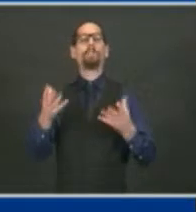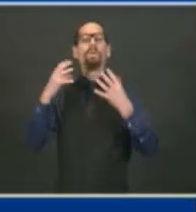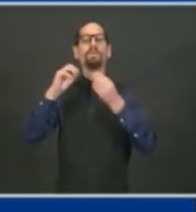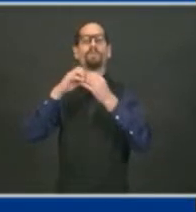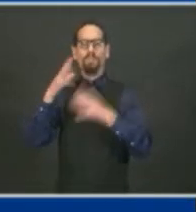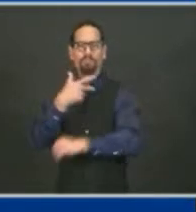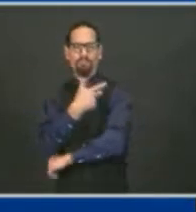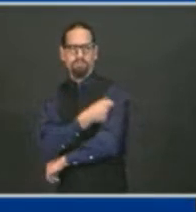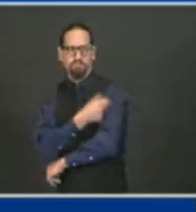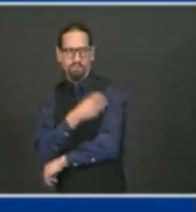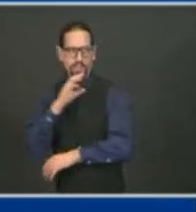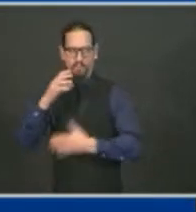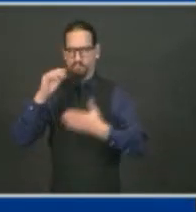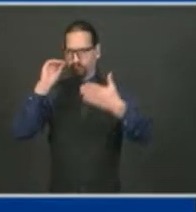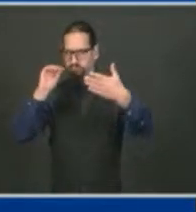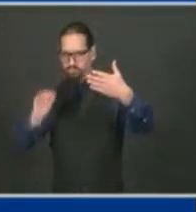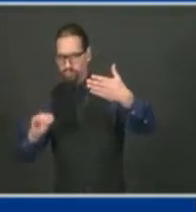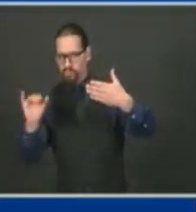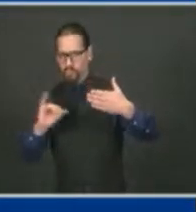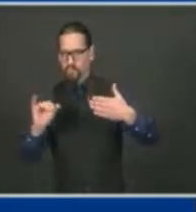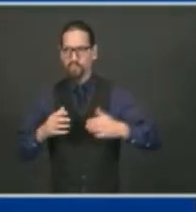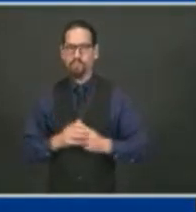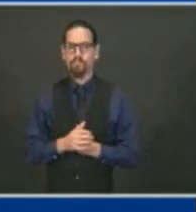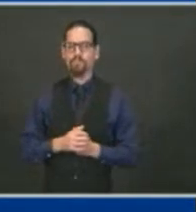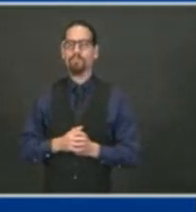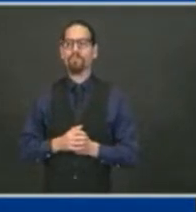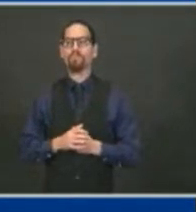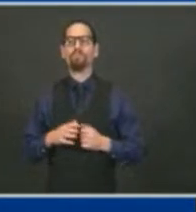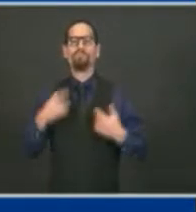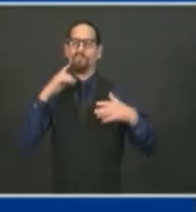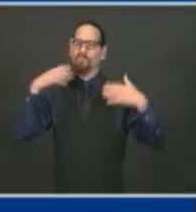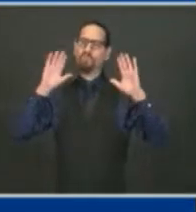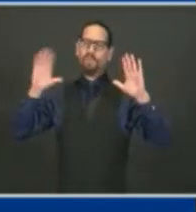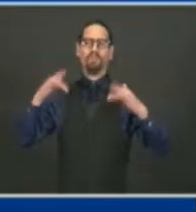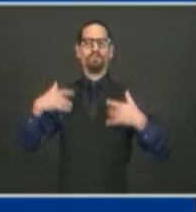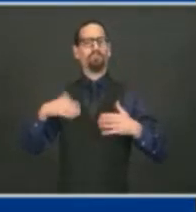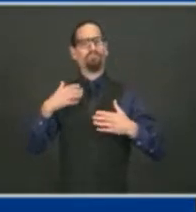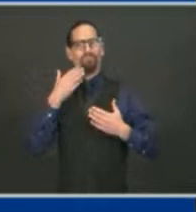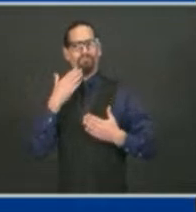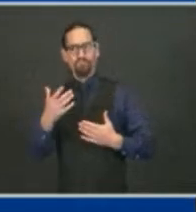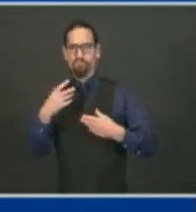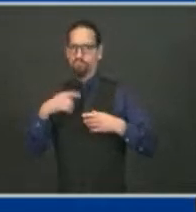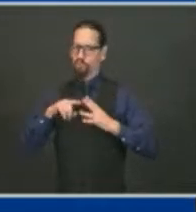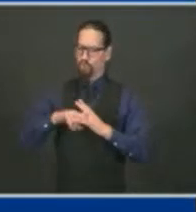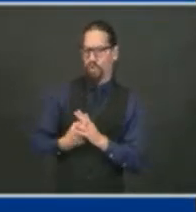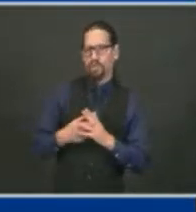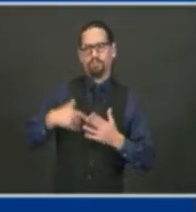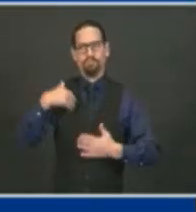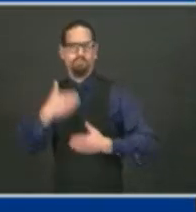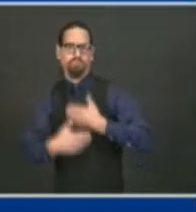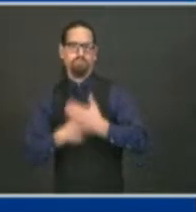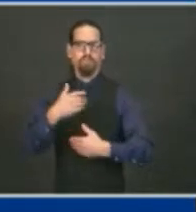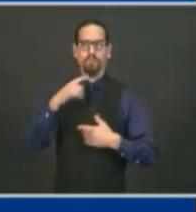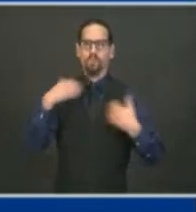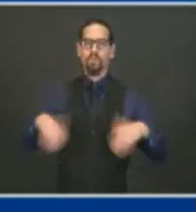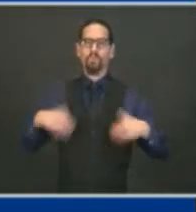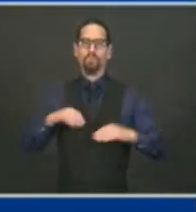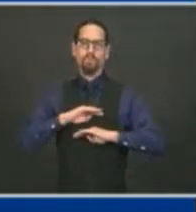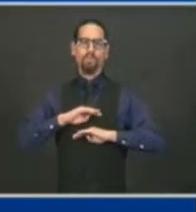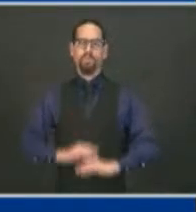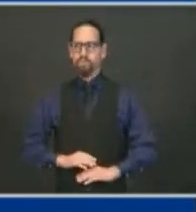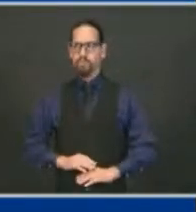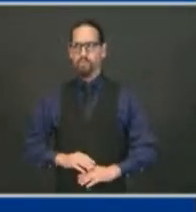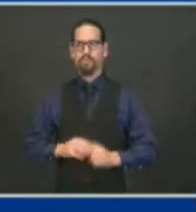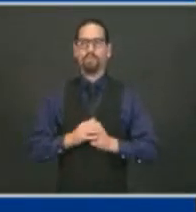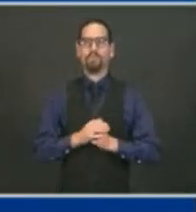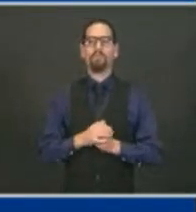me, is fantastic and thrilling and a relief that we've begun the vaccination process. And as I said, Dr. Chan will talk more about